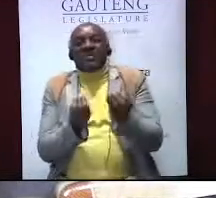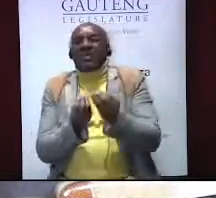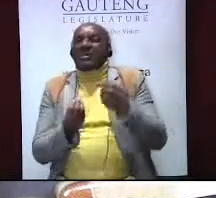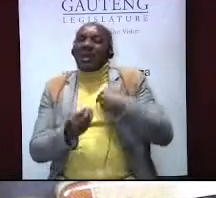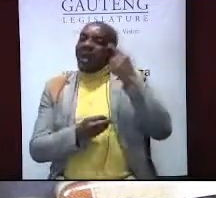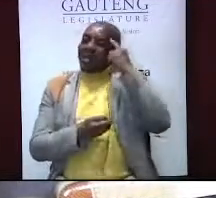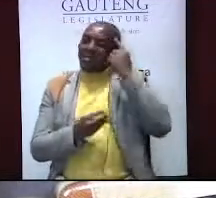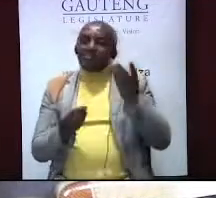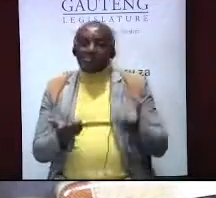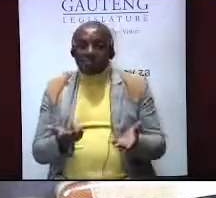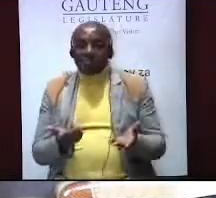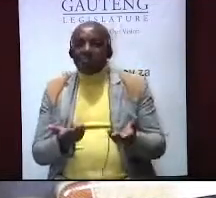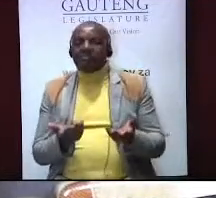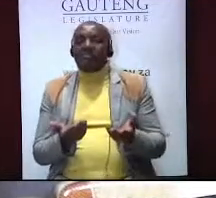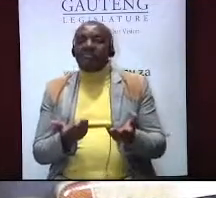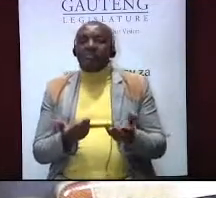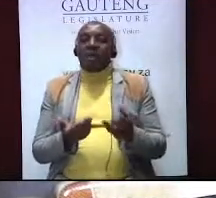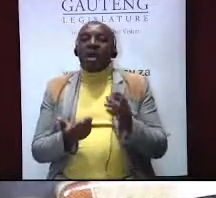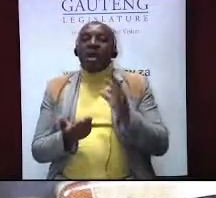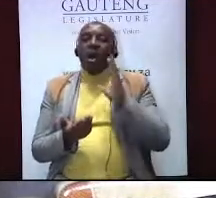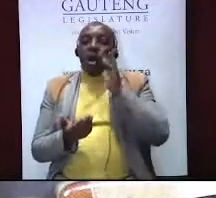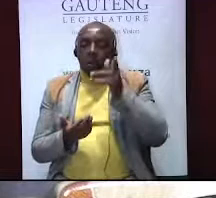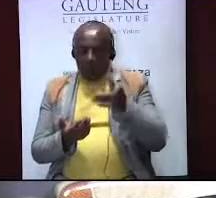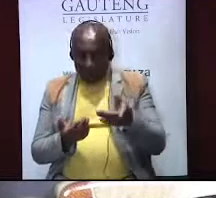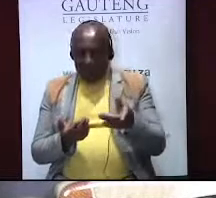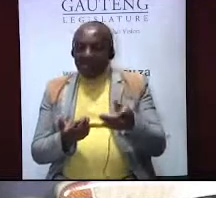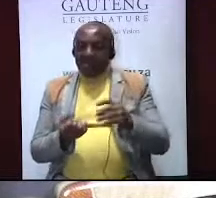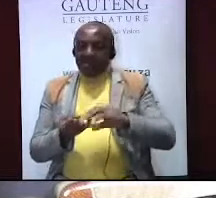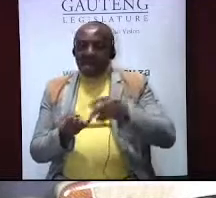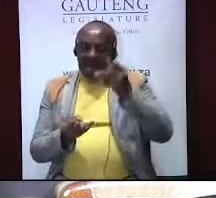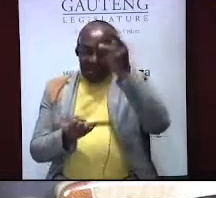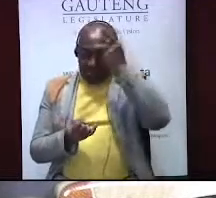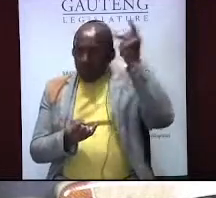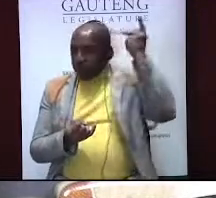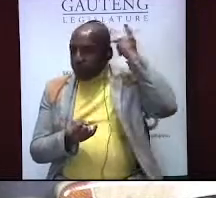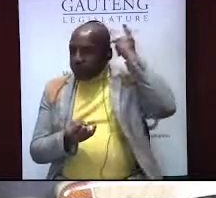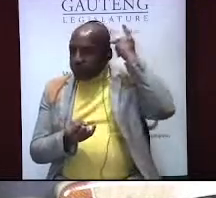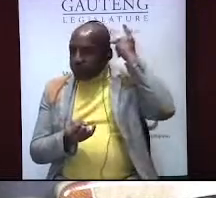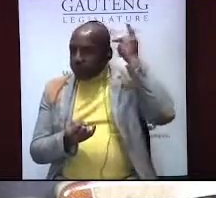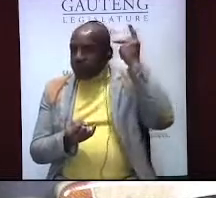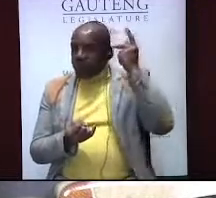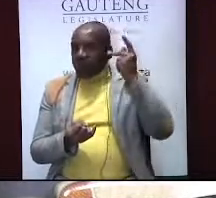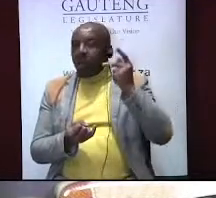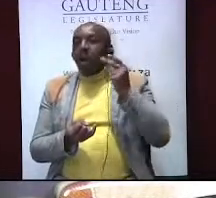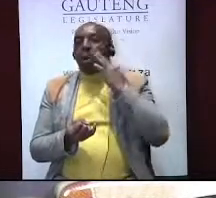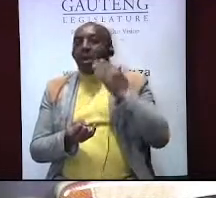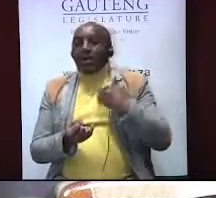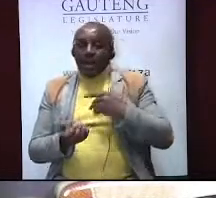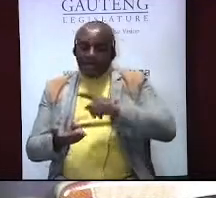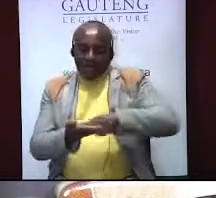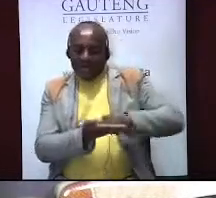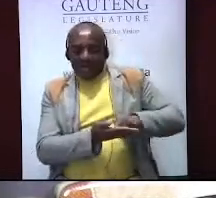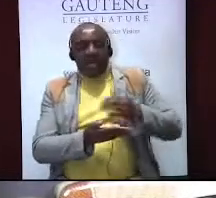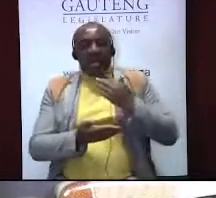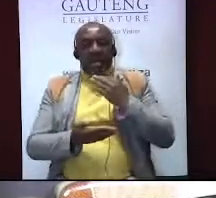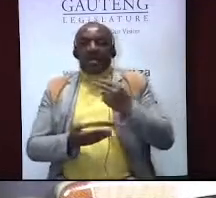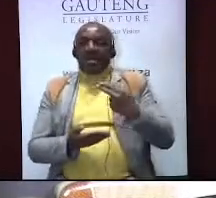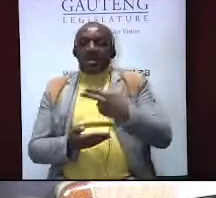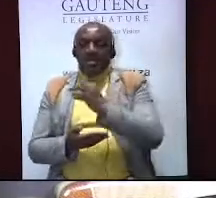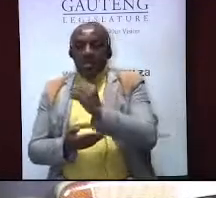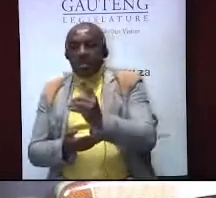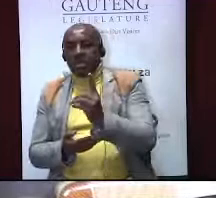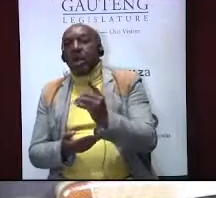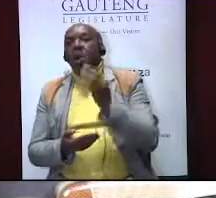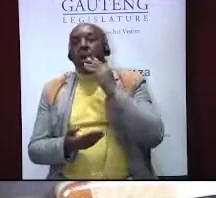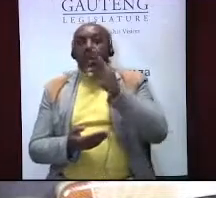think we will take out of this a roundtable discussion, HOD, and I hope when the